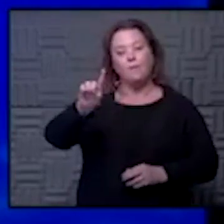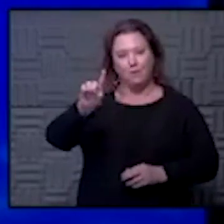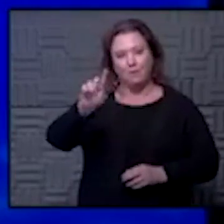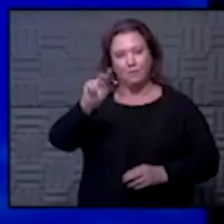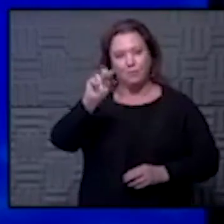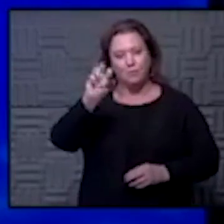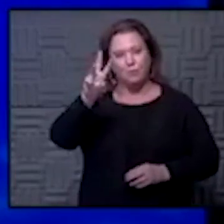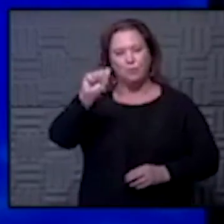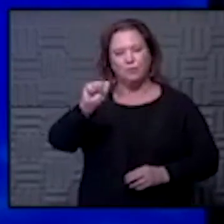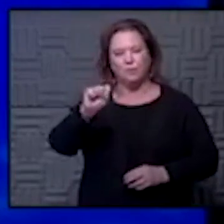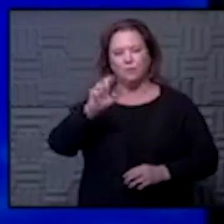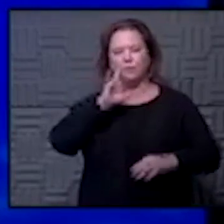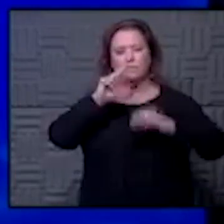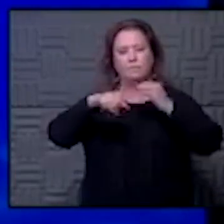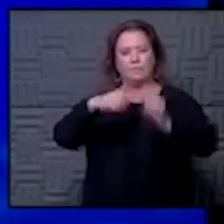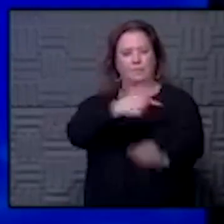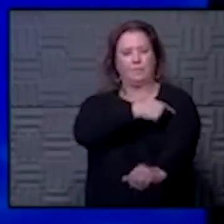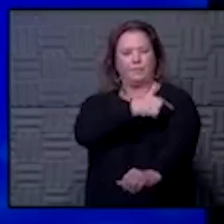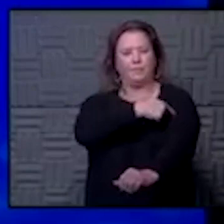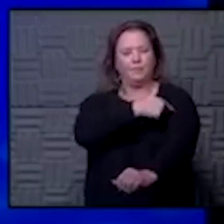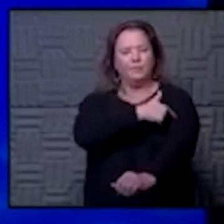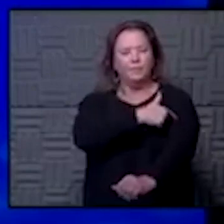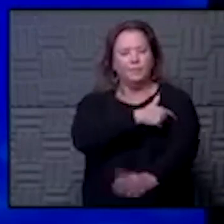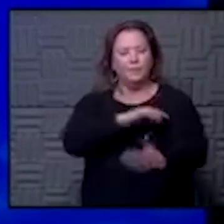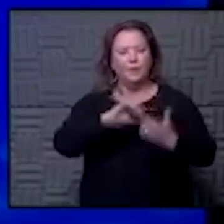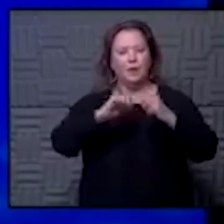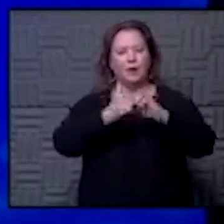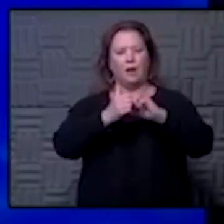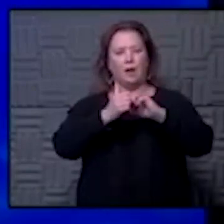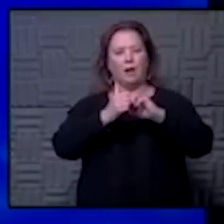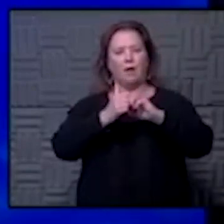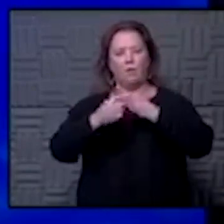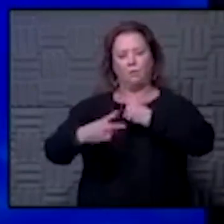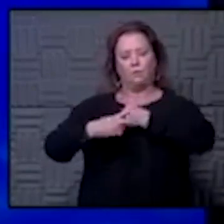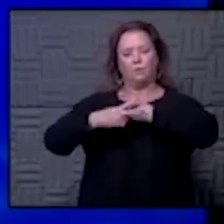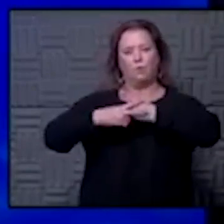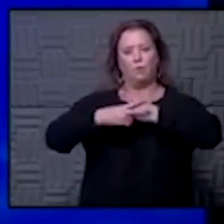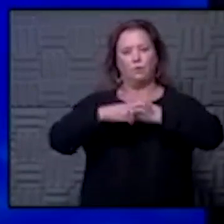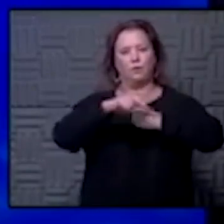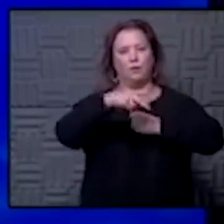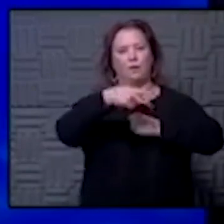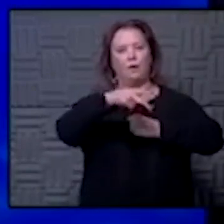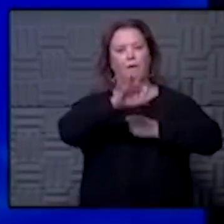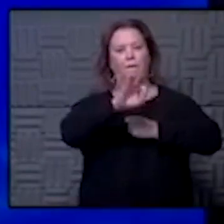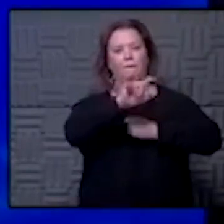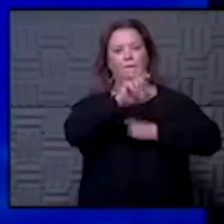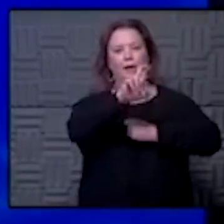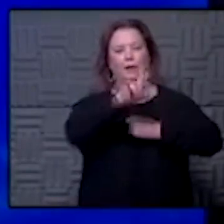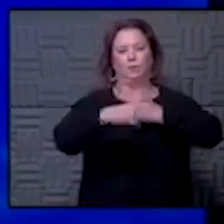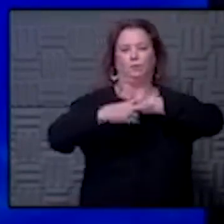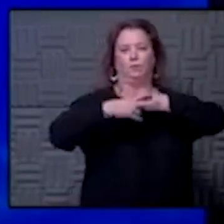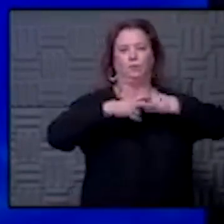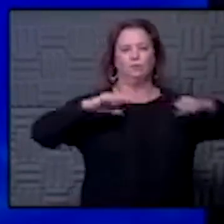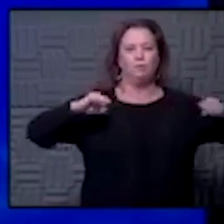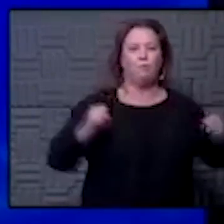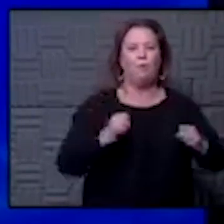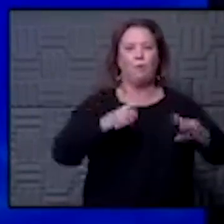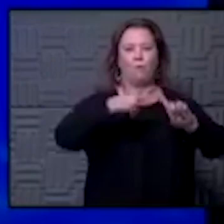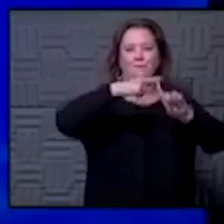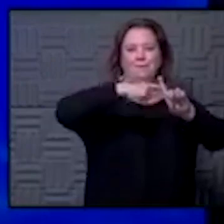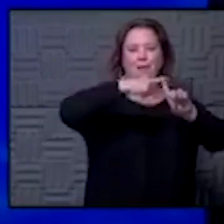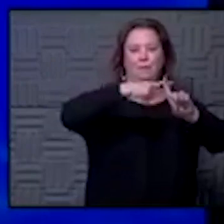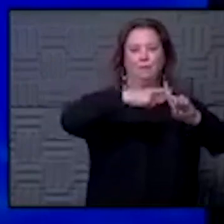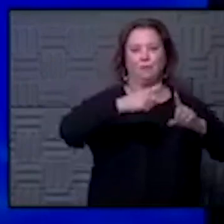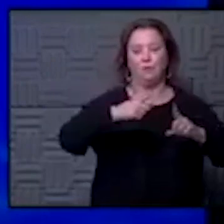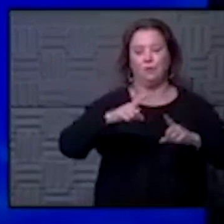as we talk about vaccines, how are you preparing to store the vaccines? I know Pfizer, you have to store it in very cold temperatures. Are you